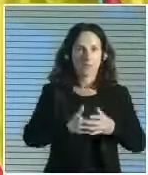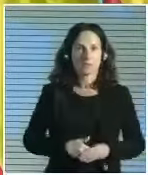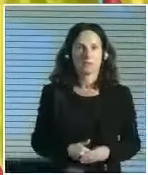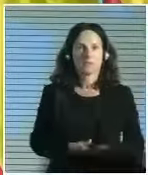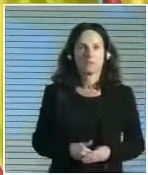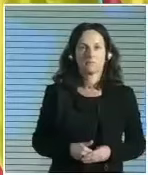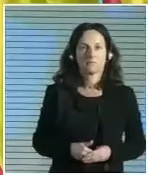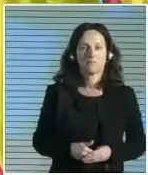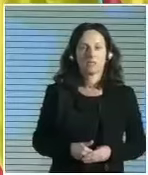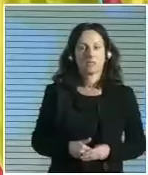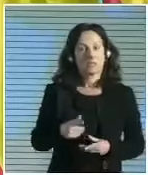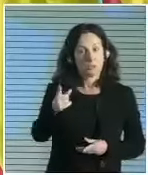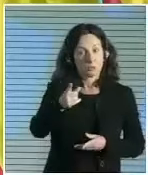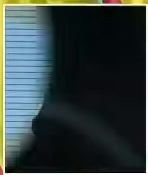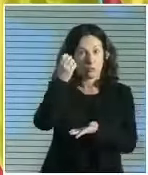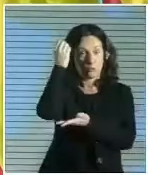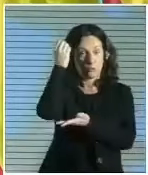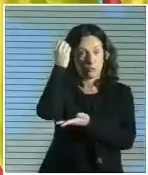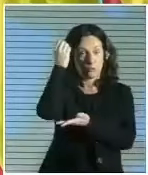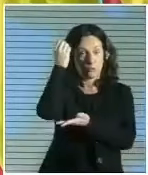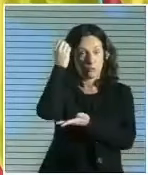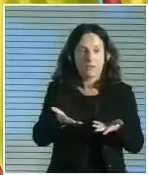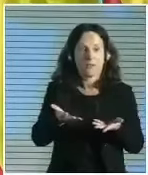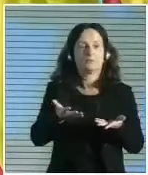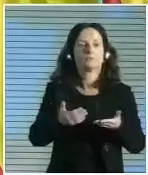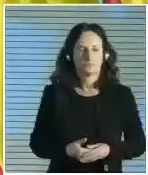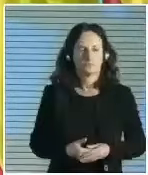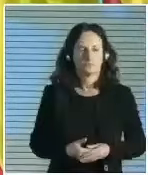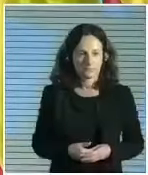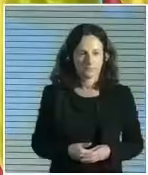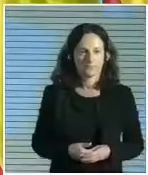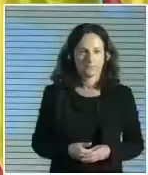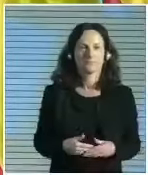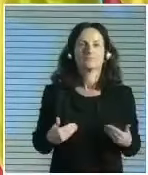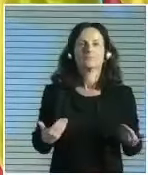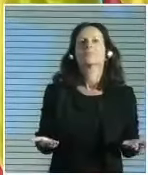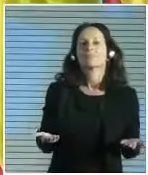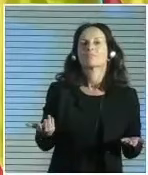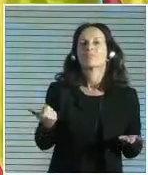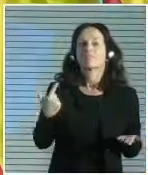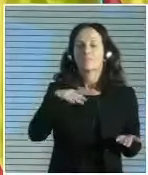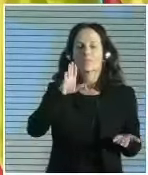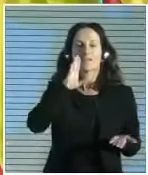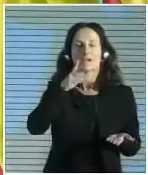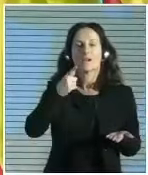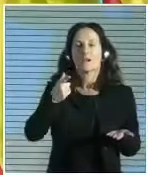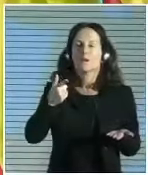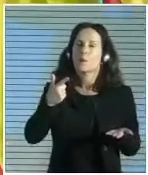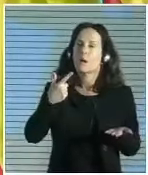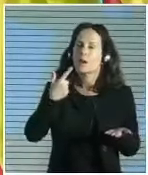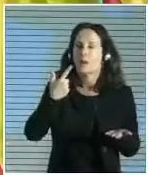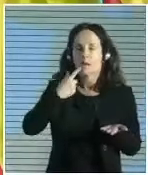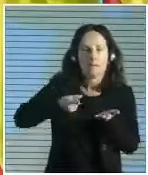global roadmap for food waste reduction in tourism that, as Sam mentioned, is a One Planet